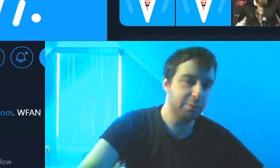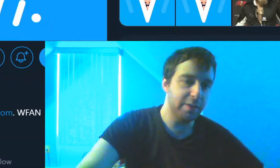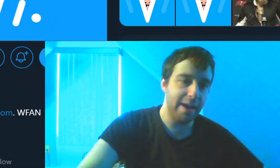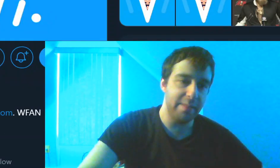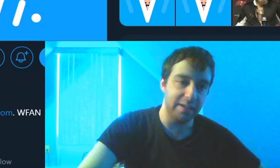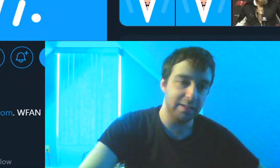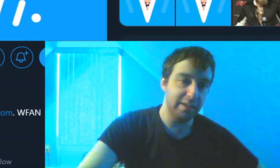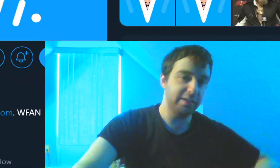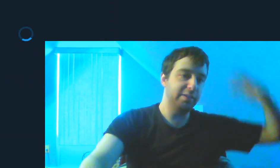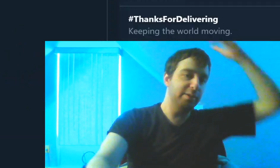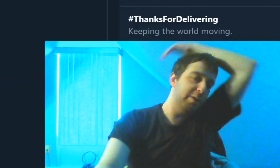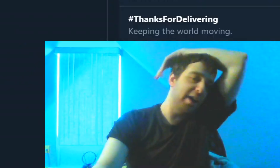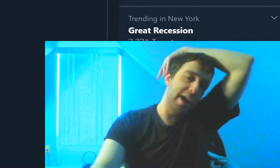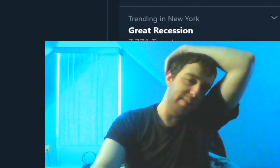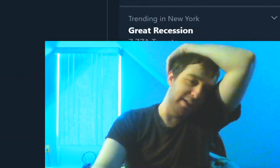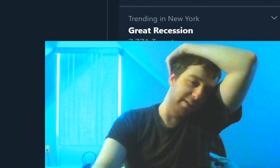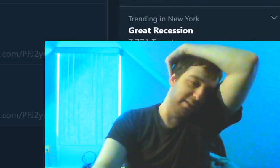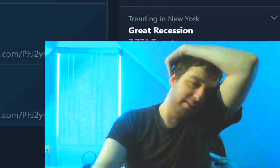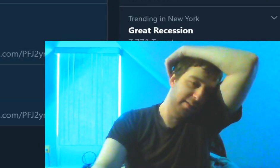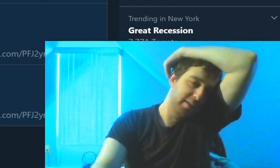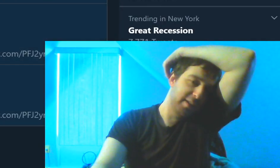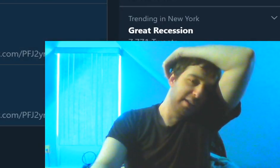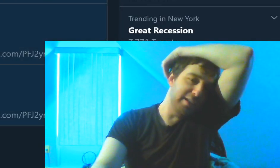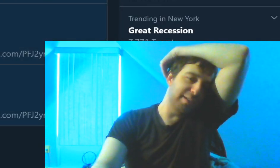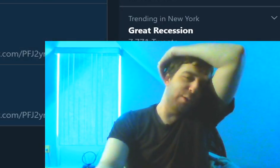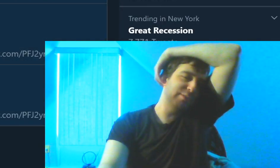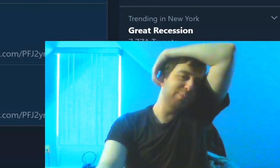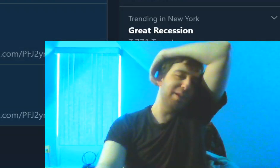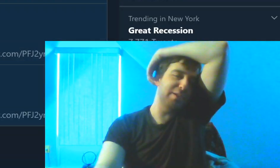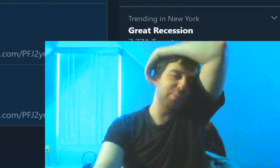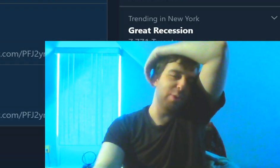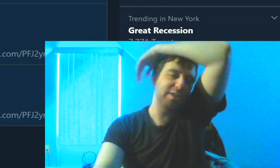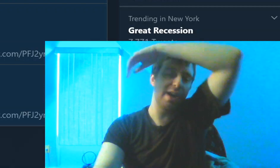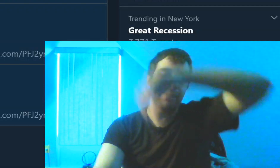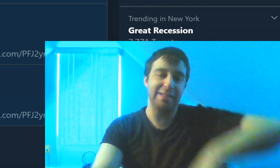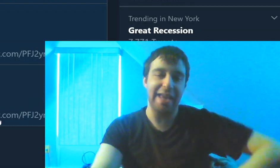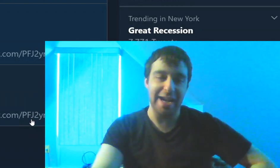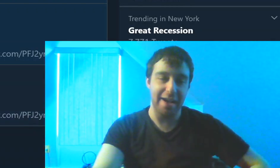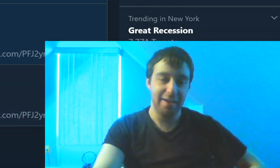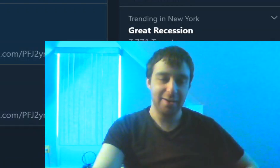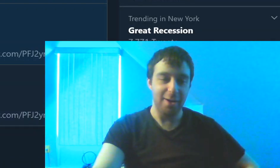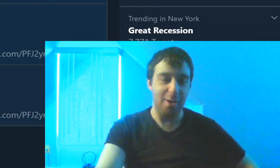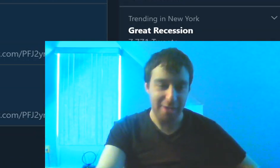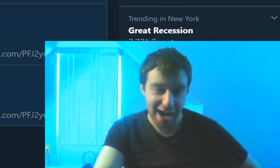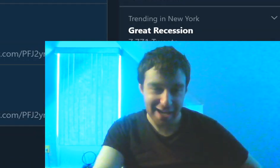This is what I mean. This is what I mean. He's supposed to be the sports commentator. Okay?